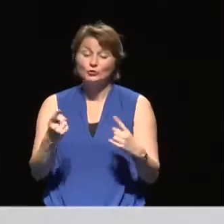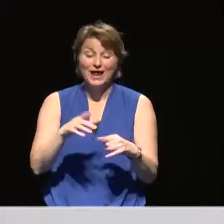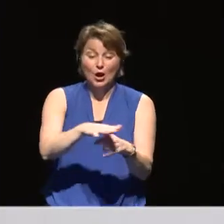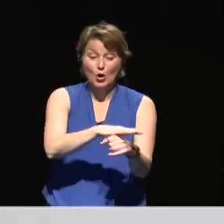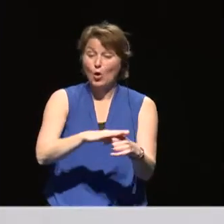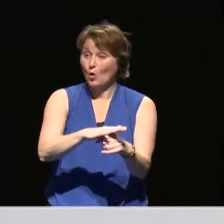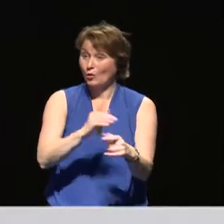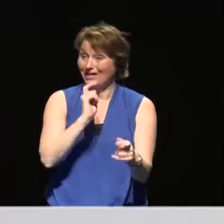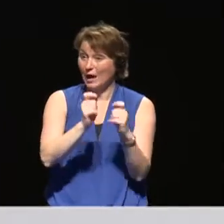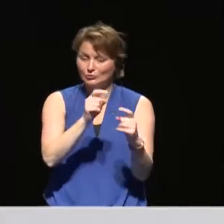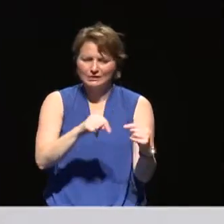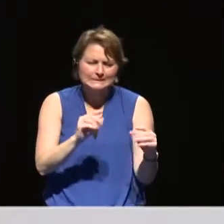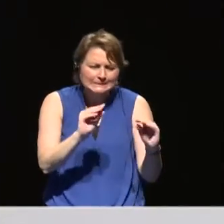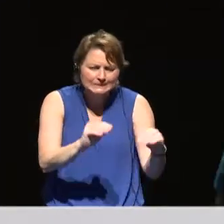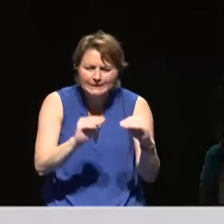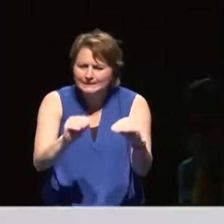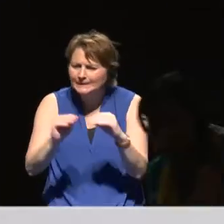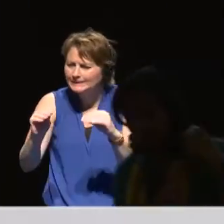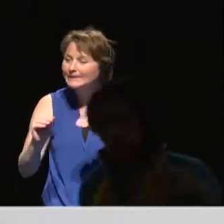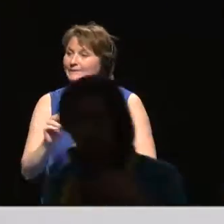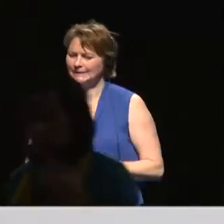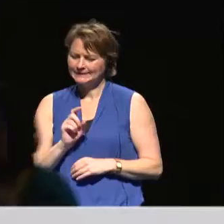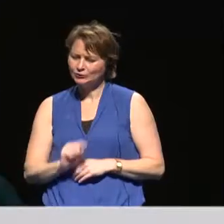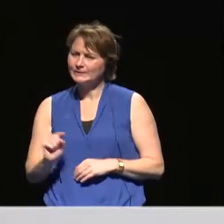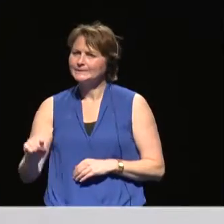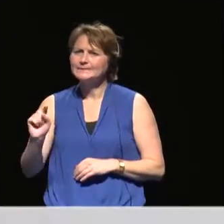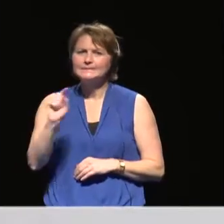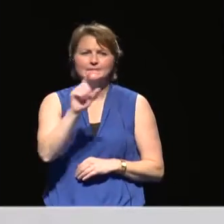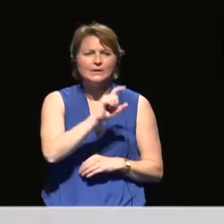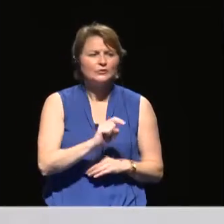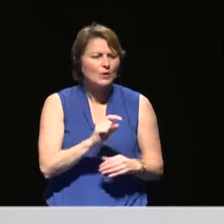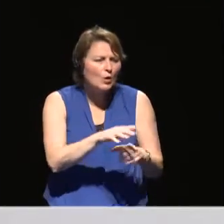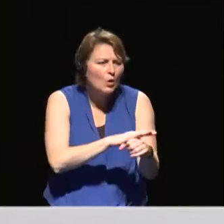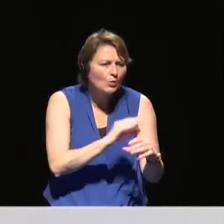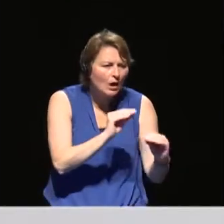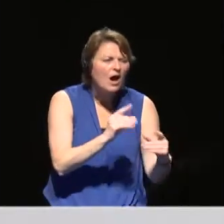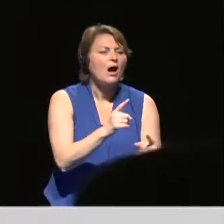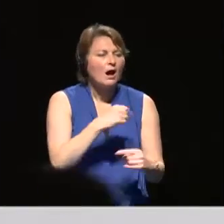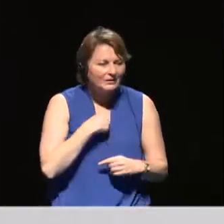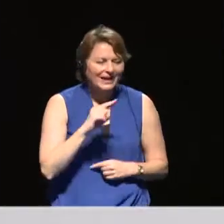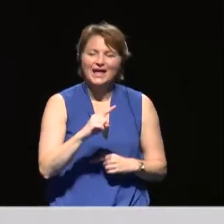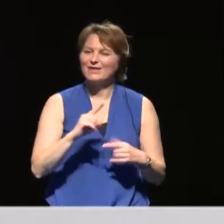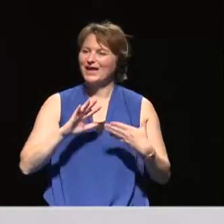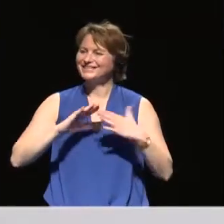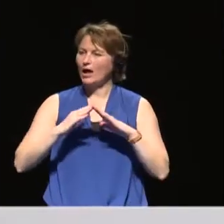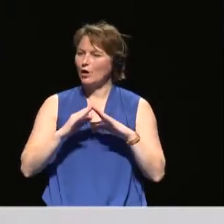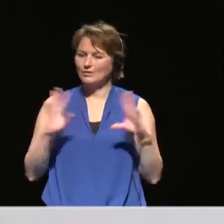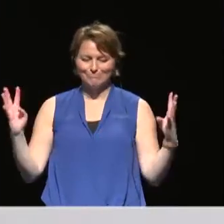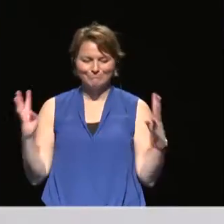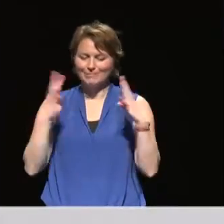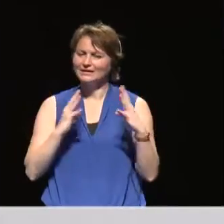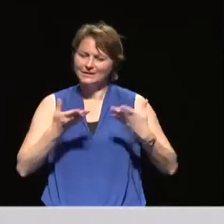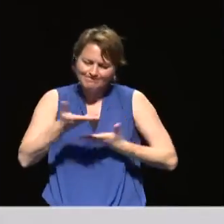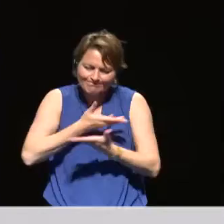traveled across the country to facilitate town hall style meetings so local councillors can be accountable to the communities that they govern,